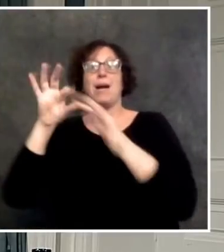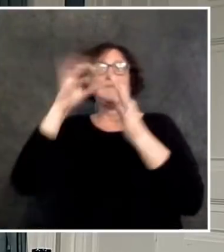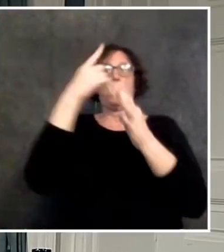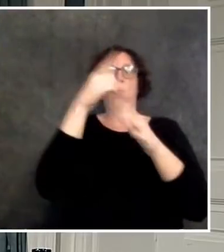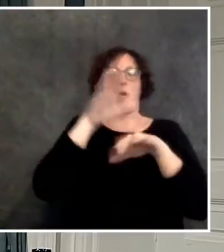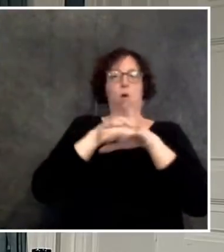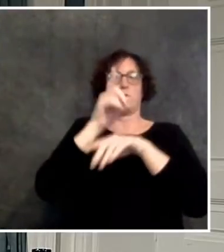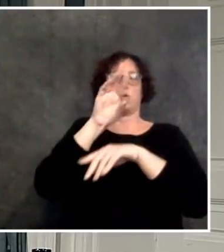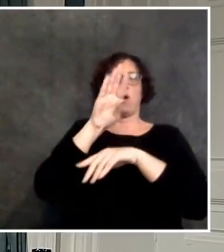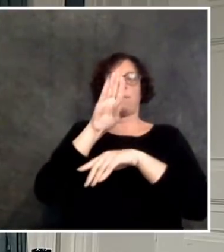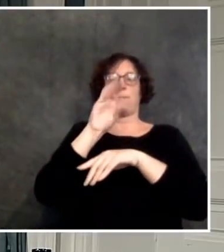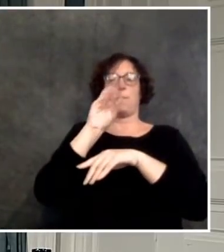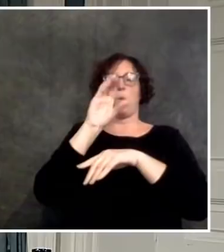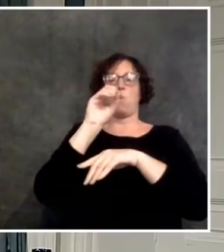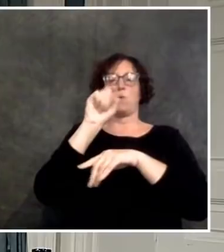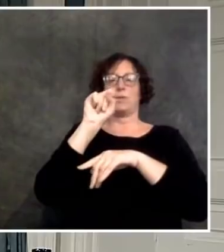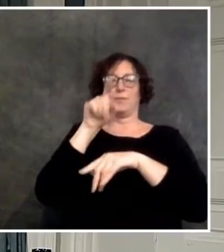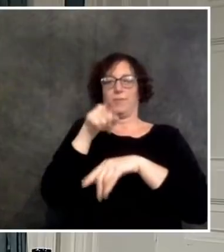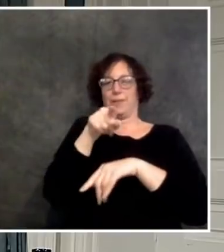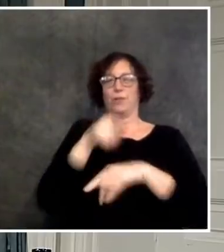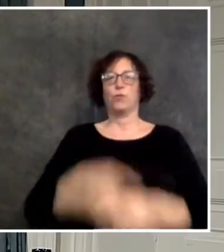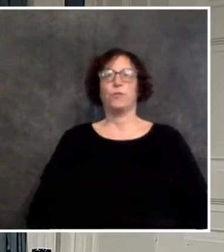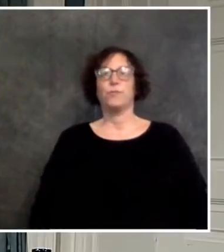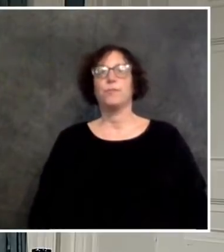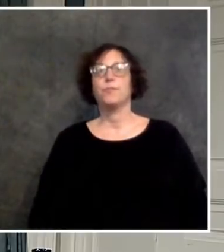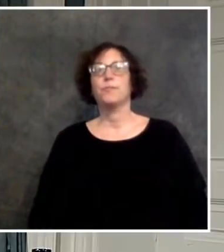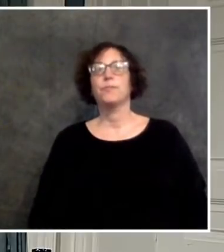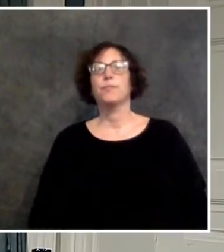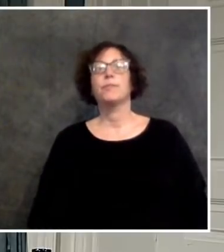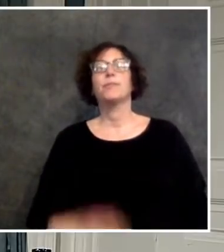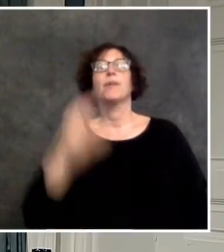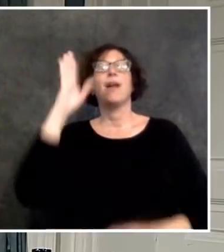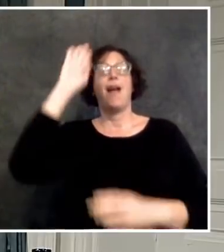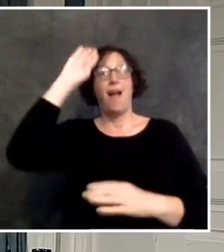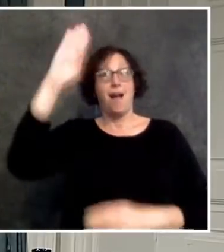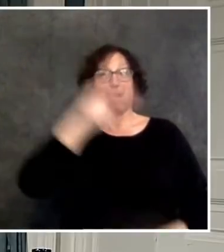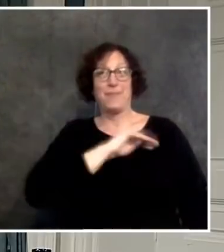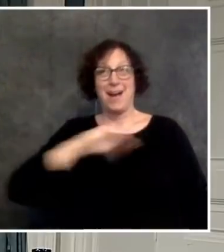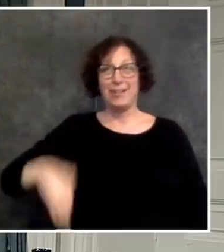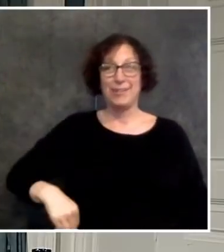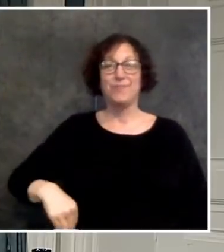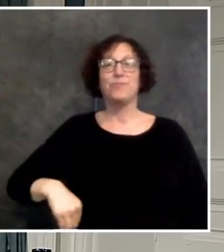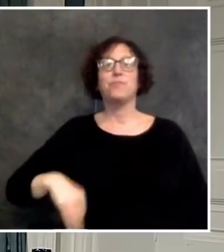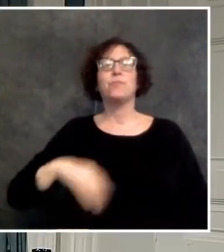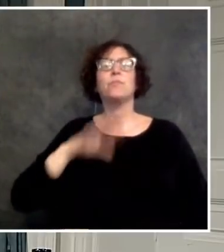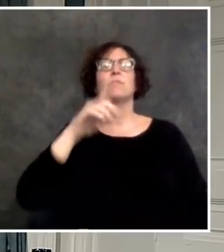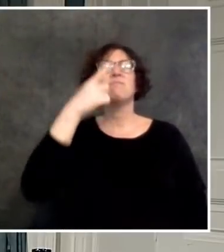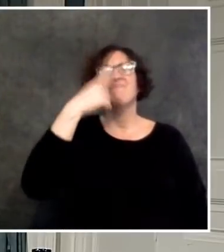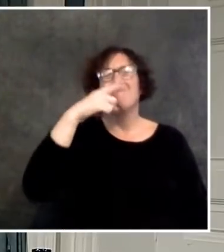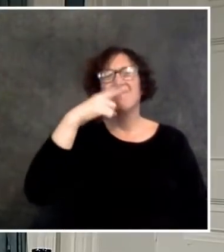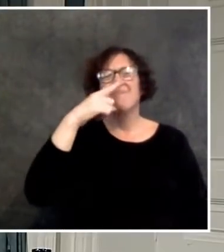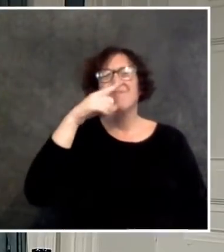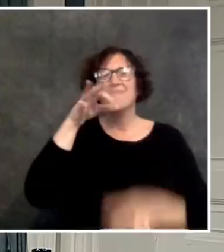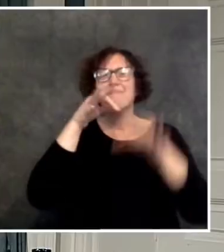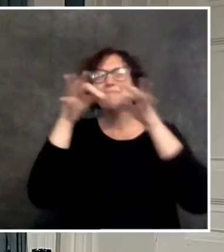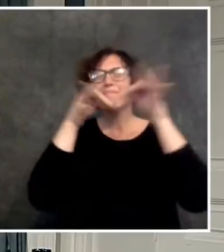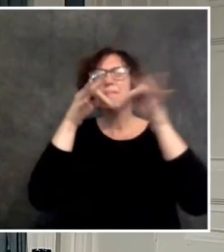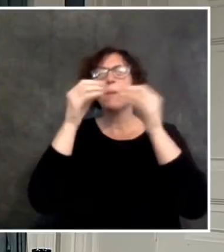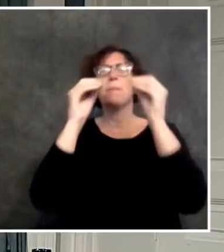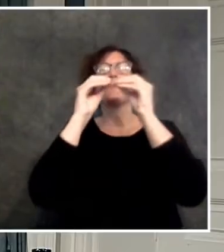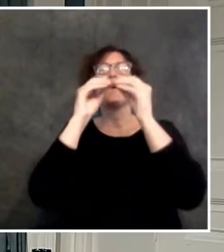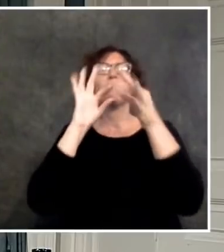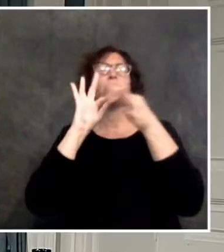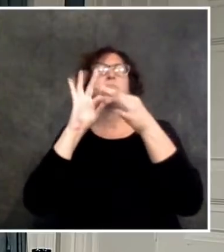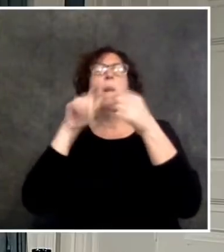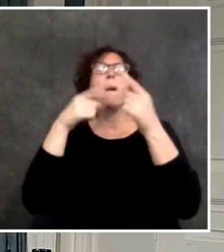Hi, Mr. Mayor. I'm wondering if you can just go into a little more detail on this mask or face covering guidance. If